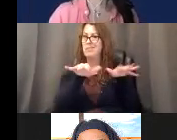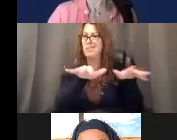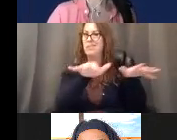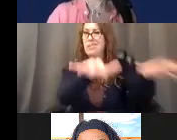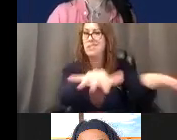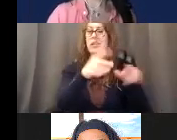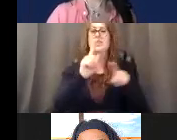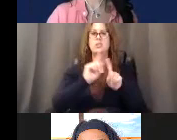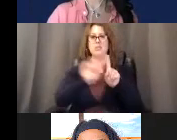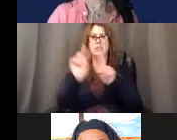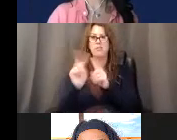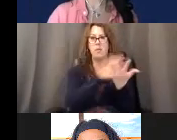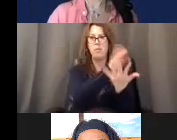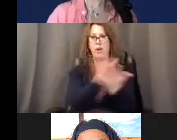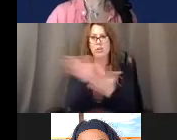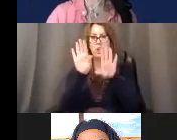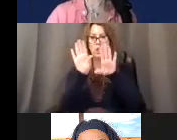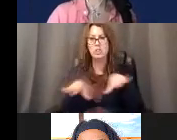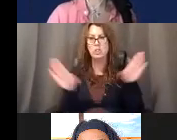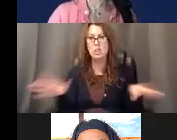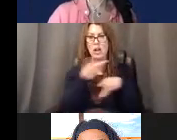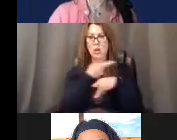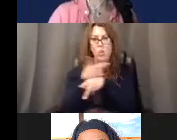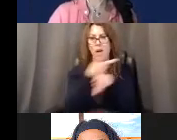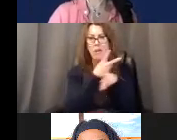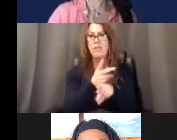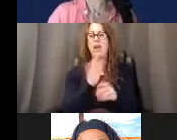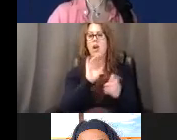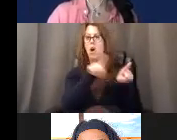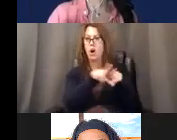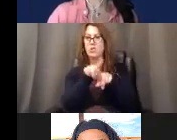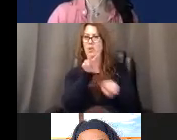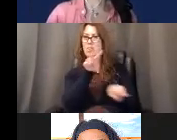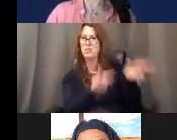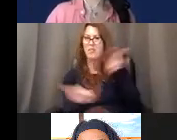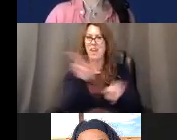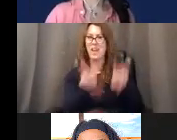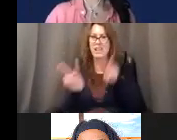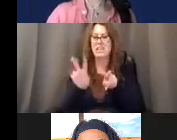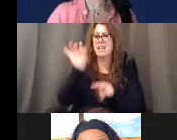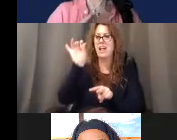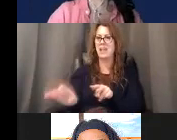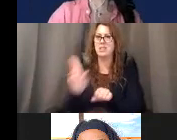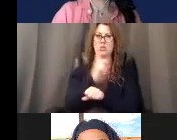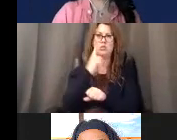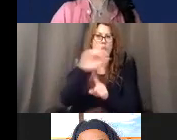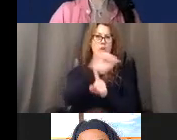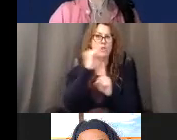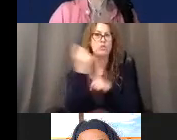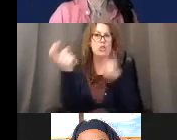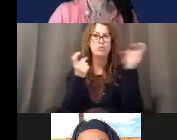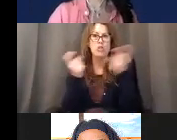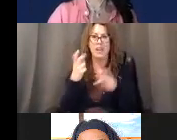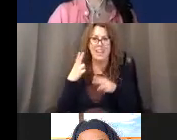welfare. We can look at the various ways that surveillance is used as social control in the name of safety, because that fear